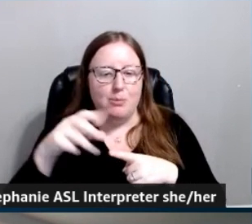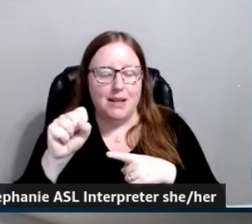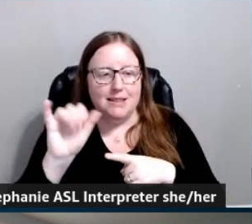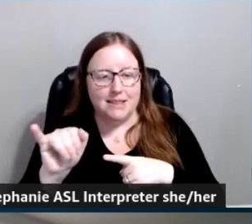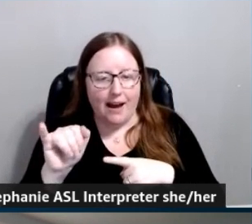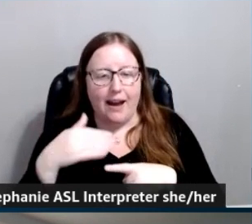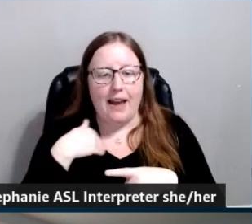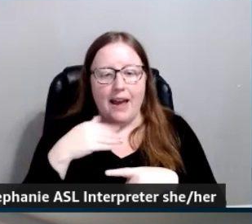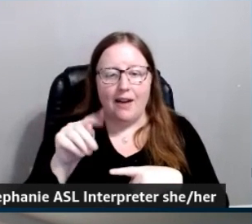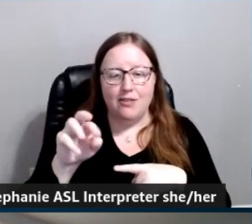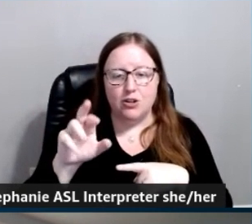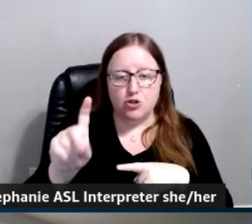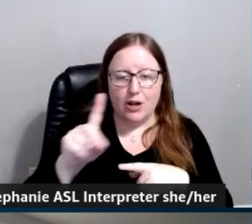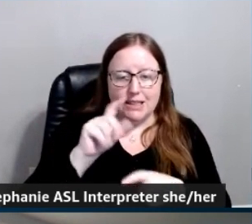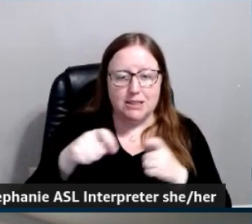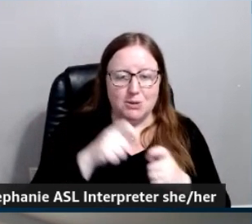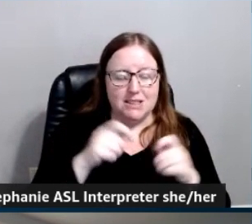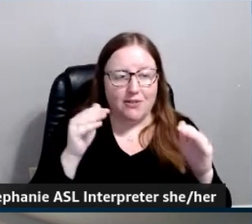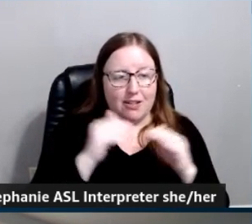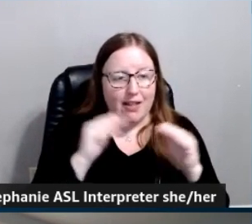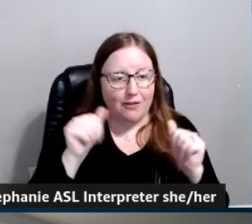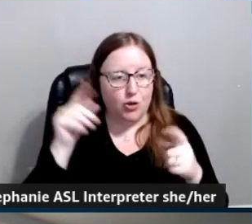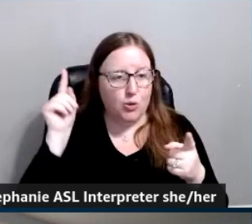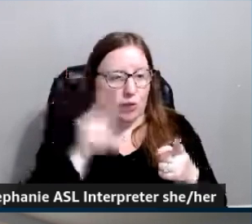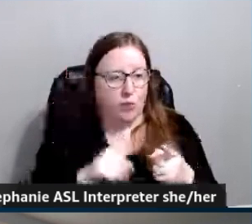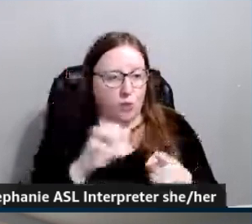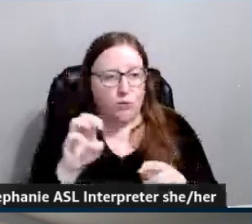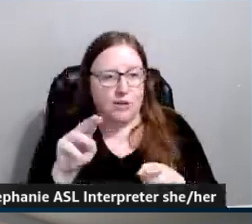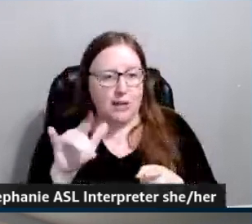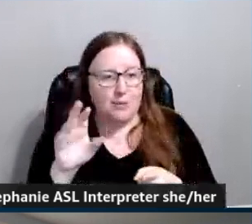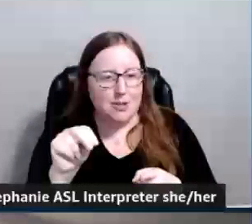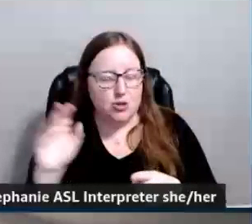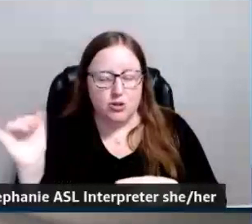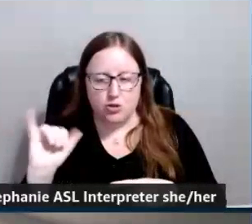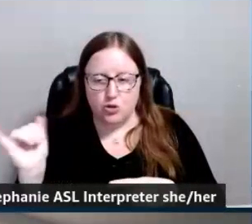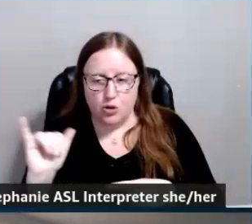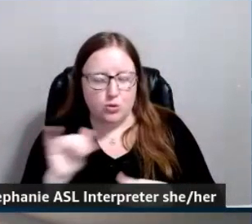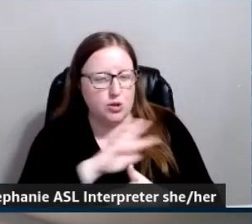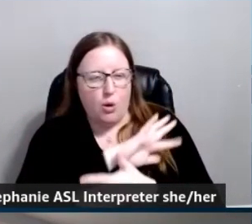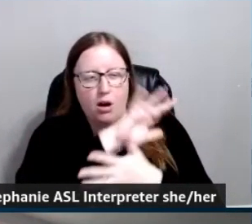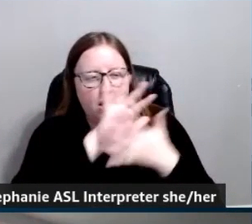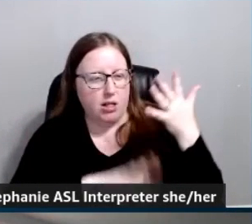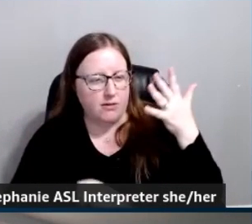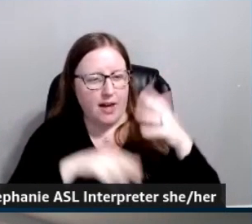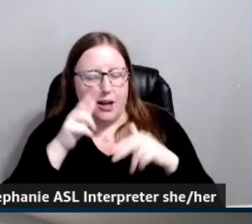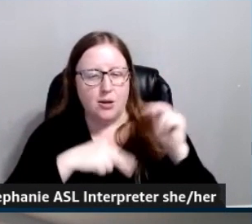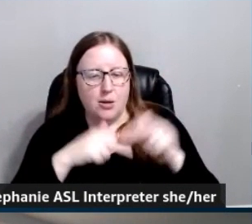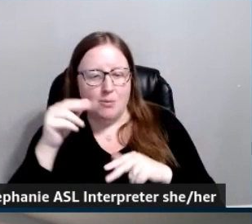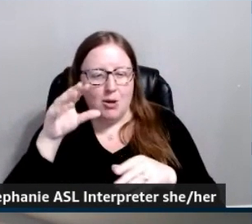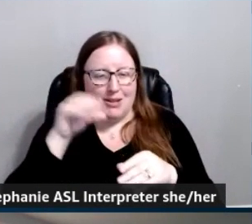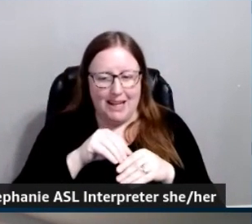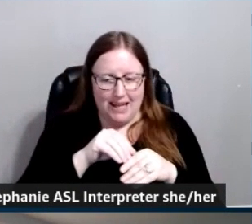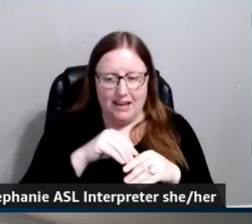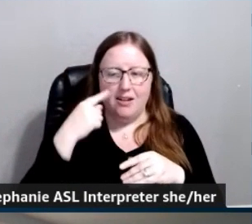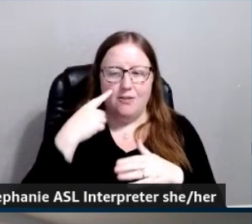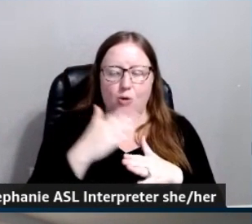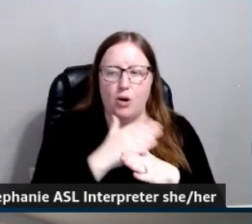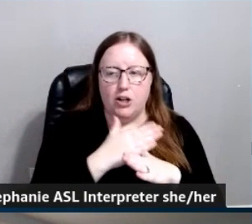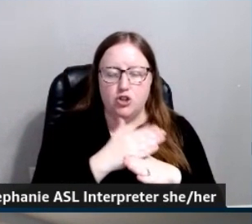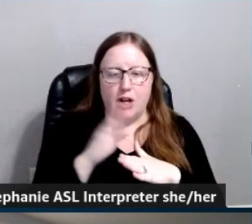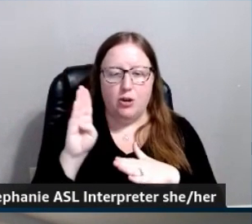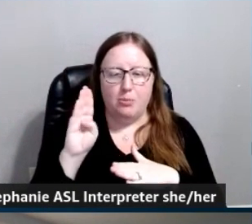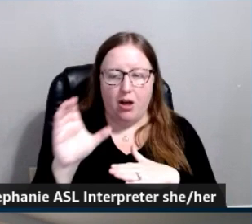tread at a certain level, you can actually reduce your emissions that way too. So all of that kind of being built in a shared